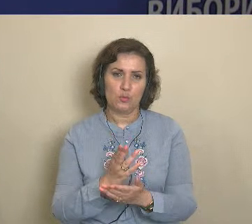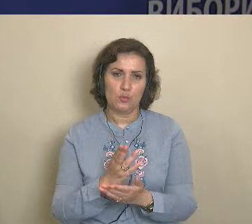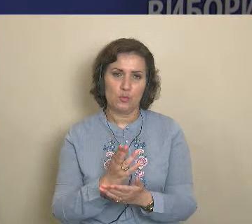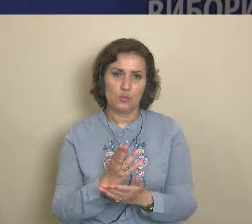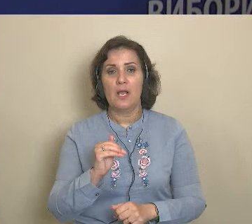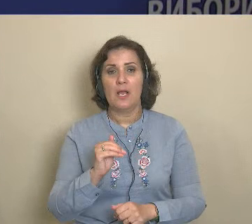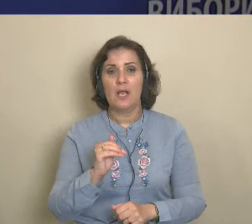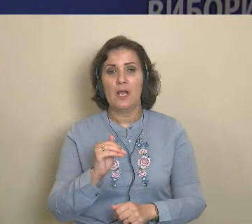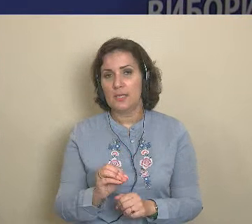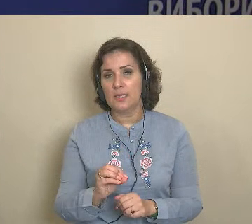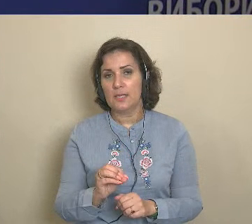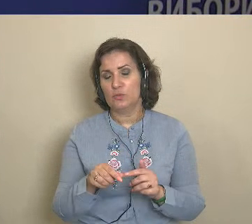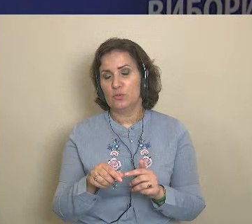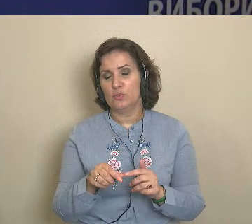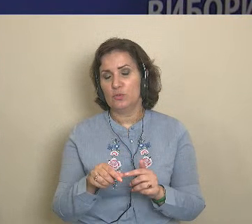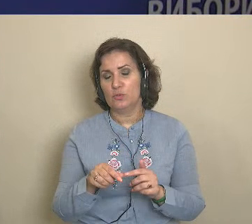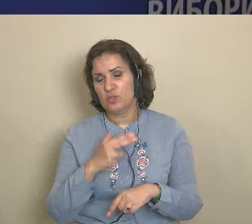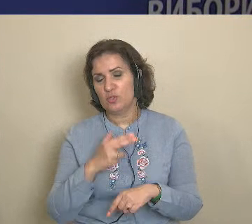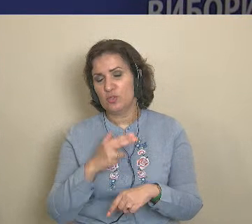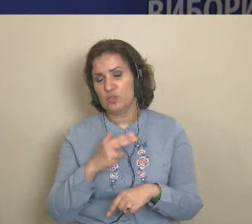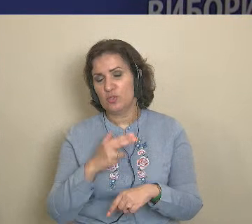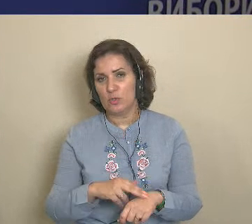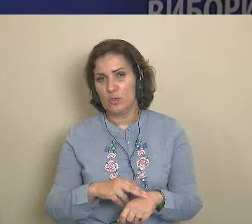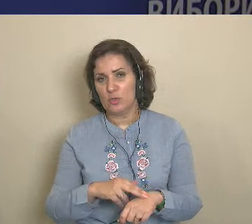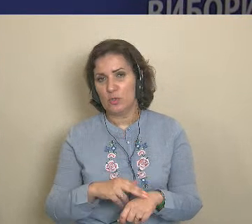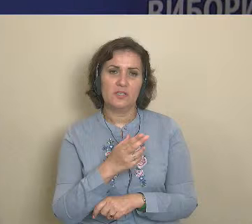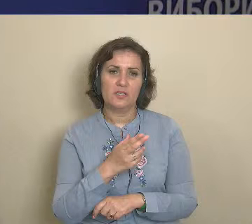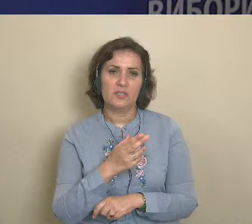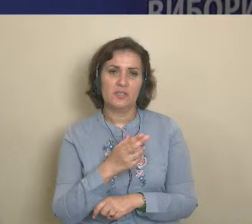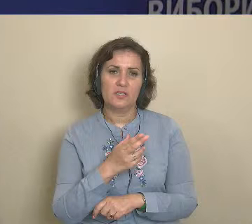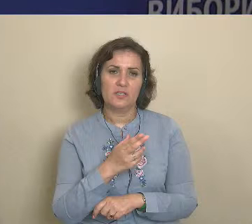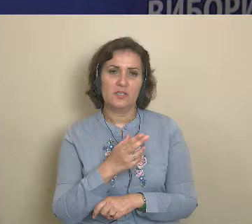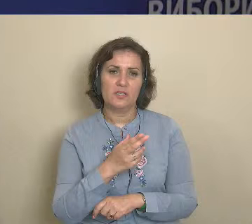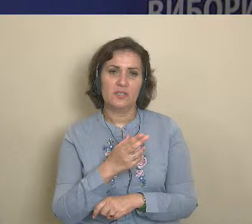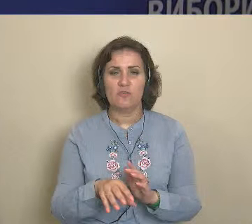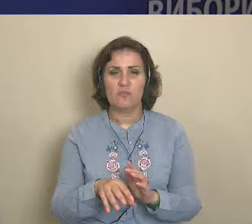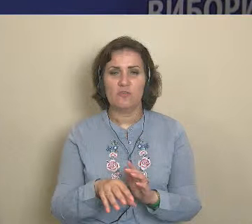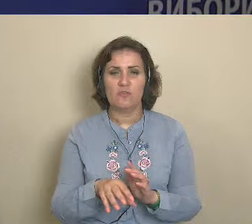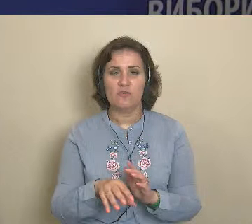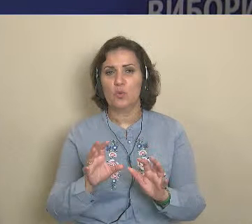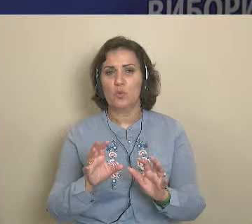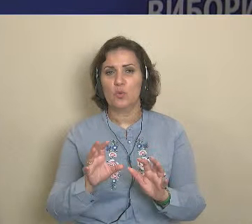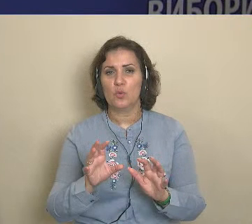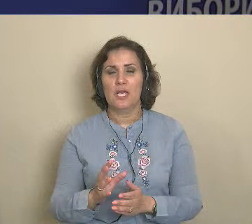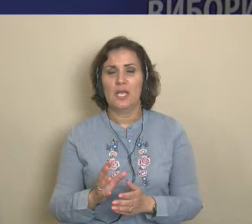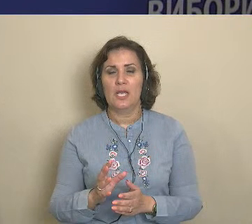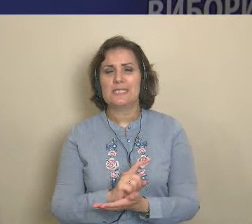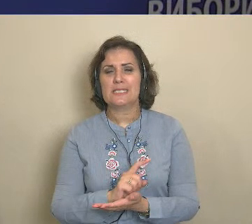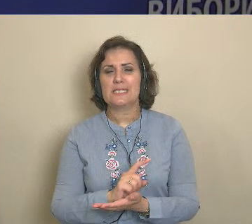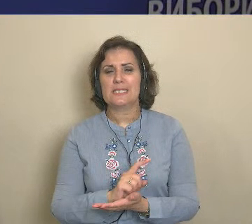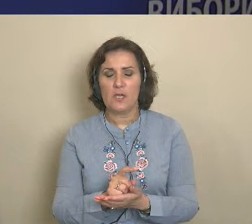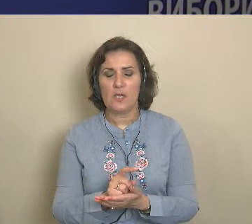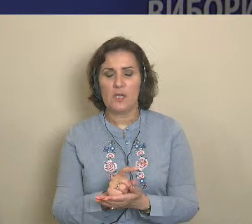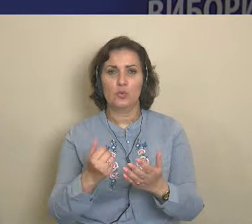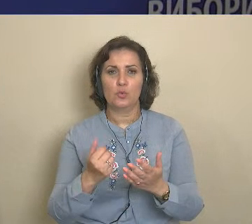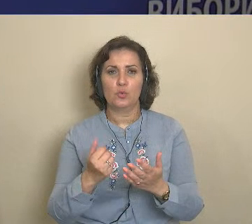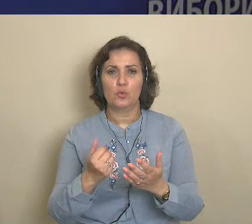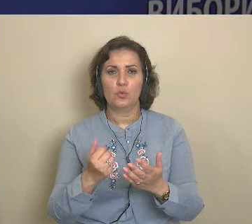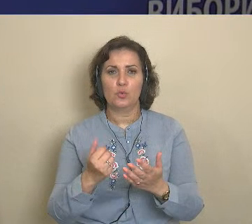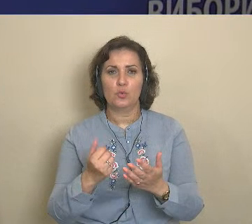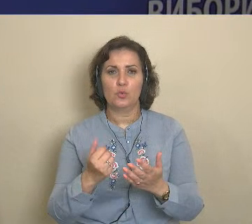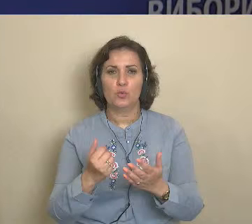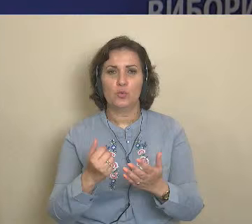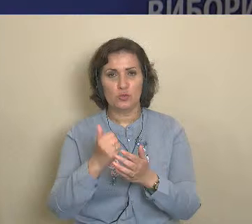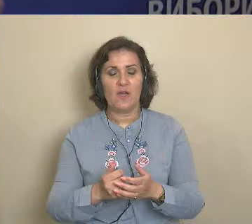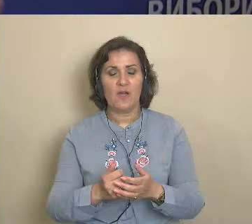and this is quite demonstrative. But as far as the national police is concerned, I would like to underscore that the electoral code